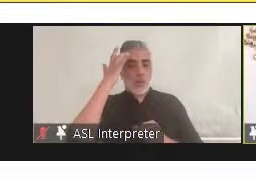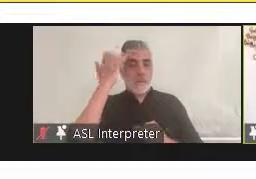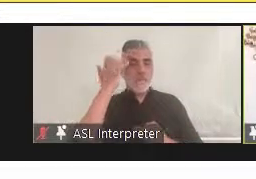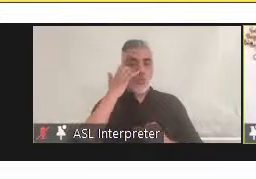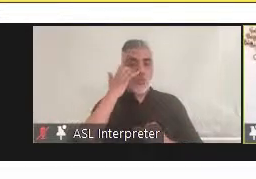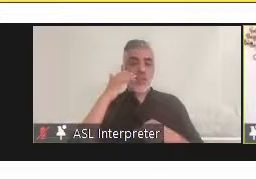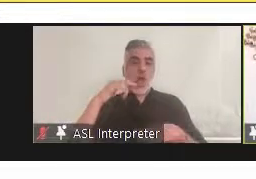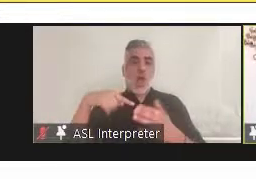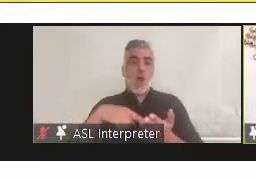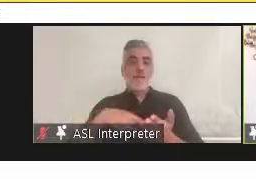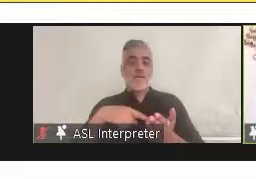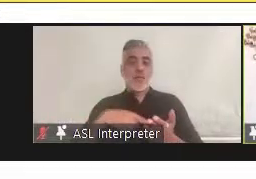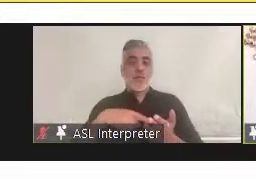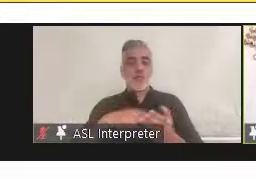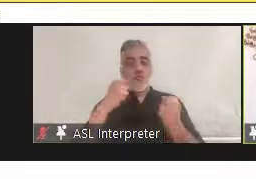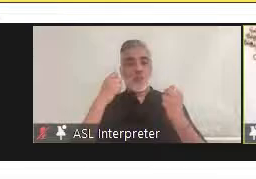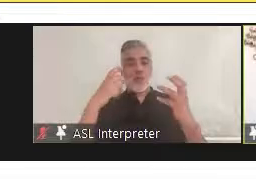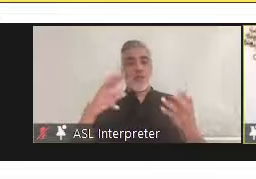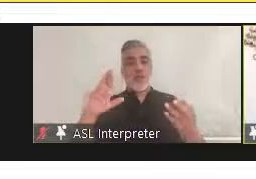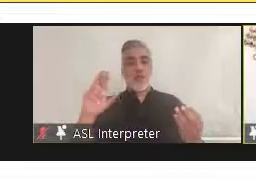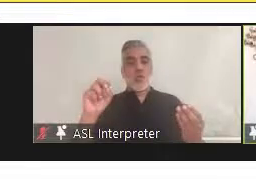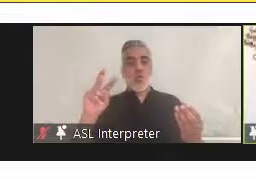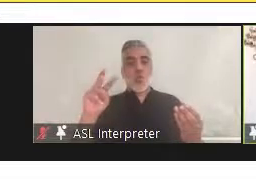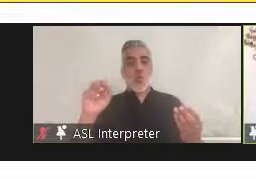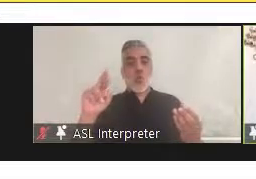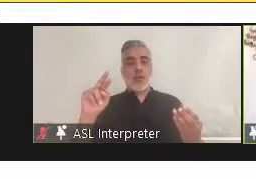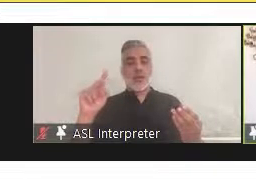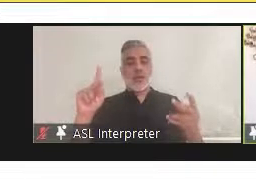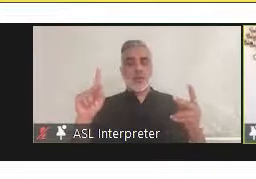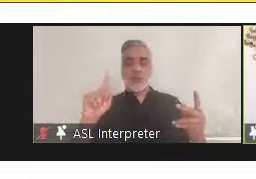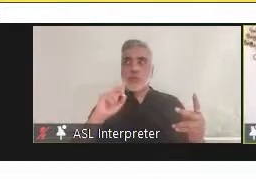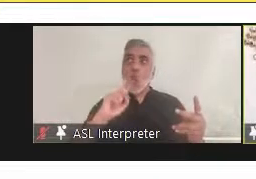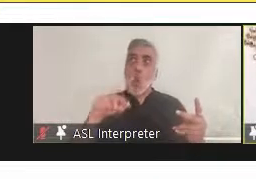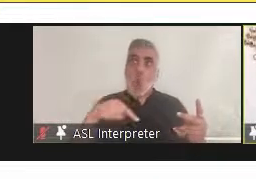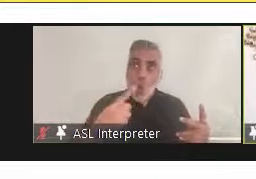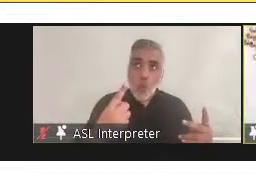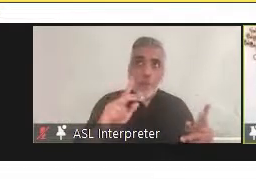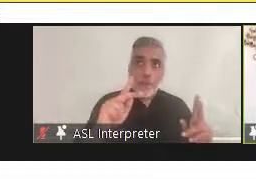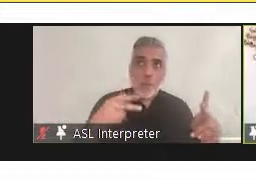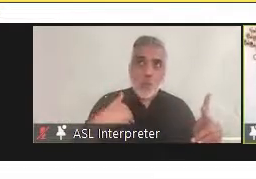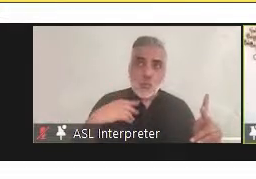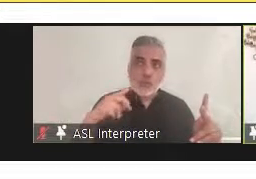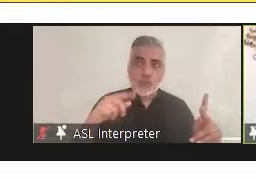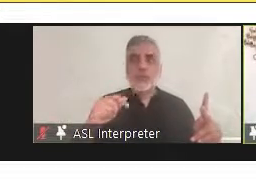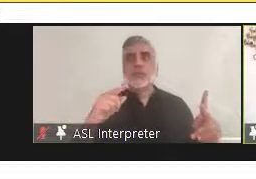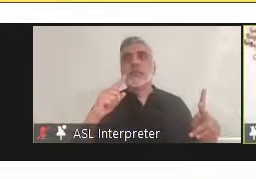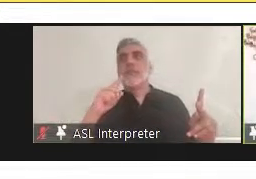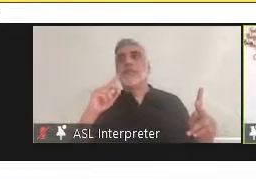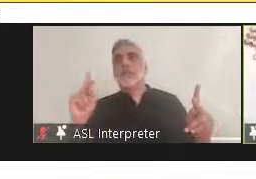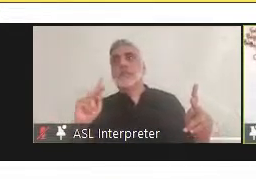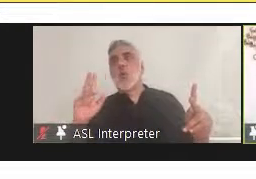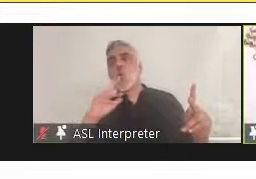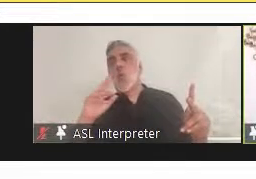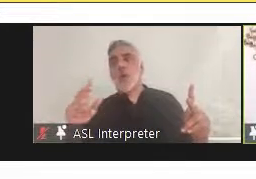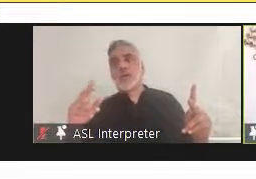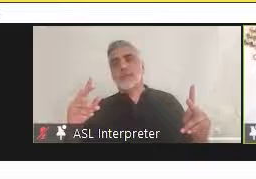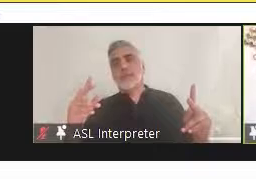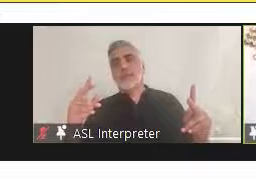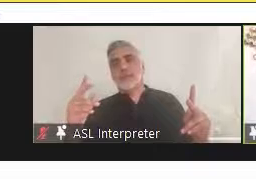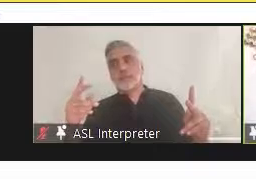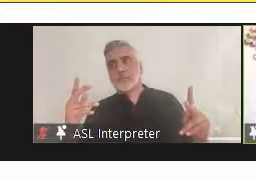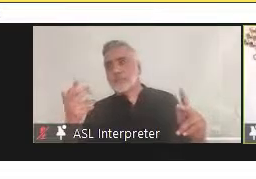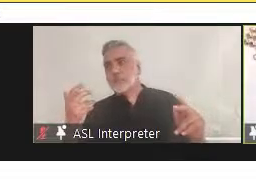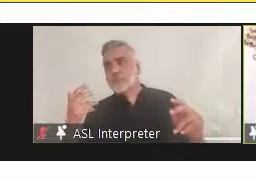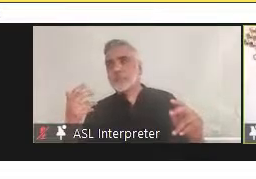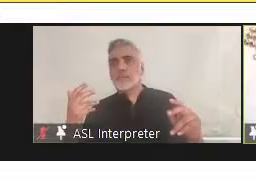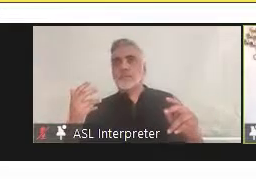to many Rwandans. So this is not just people with disabilities, but people who are disadvantaged in terms of affordability,